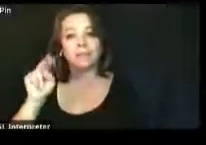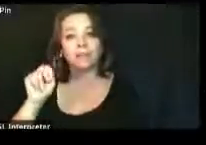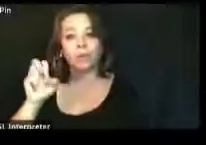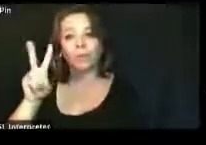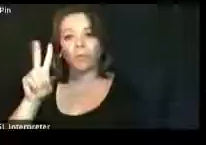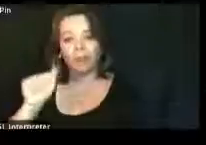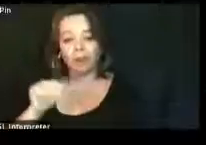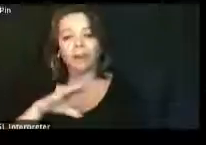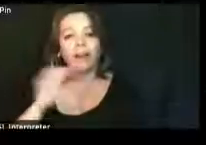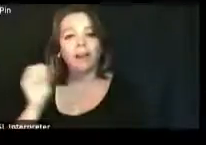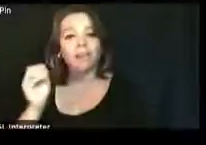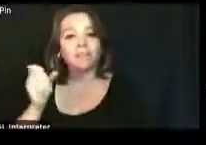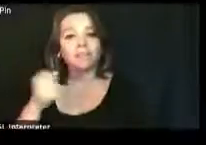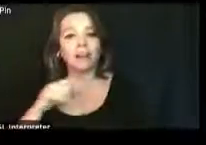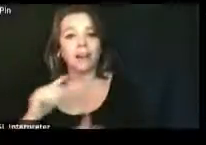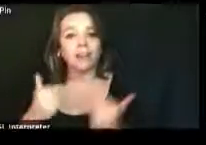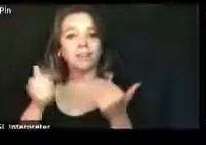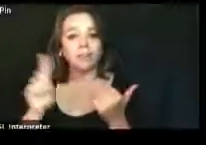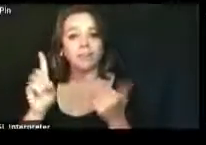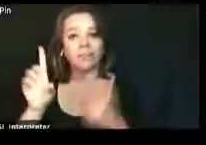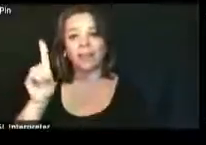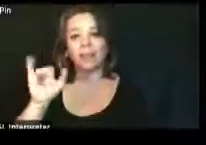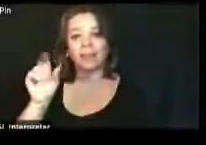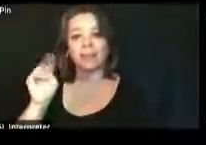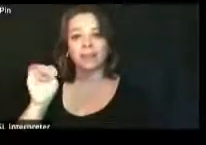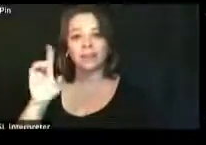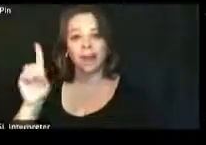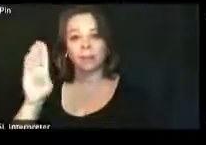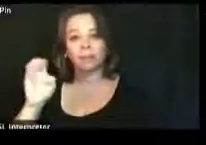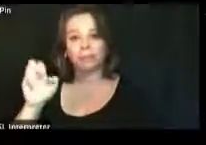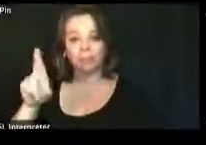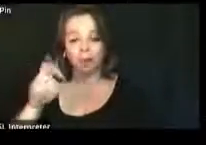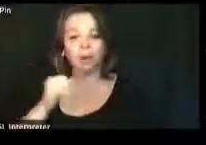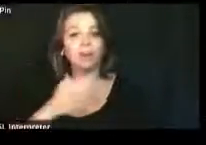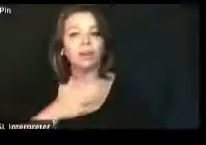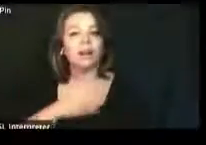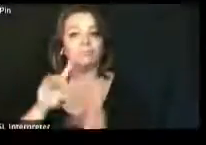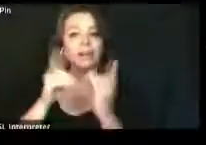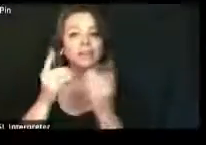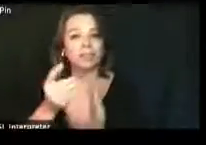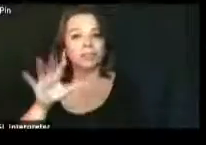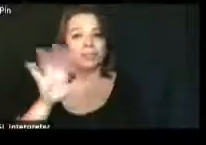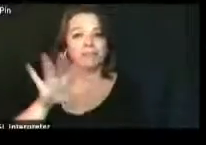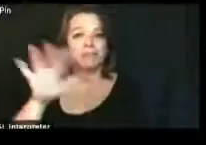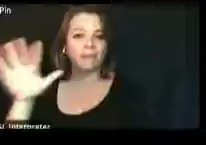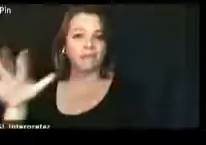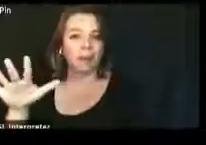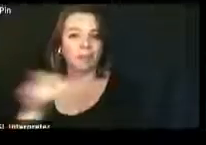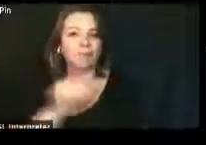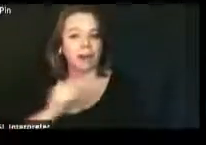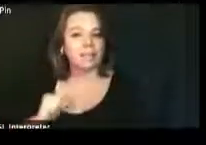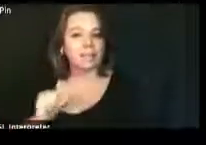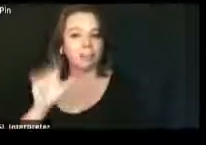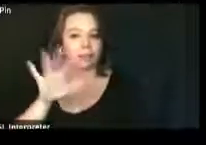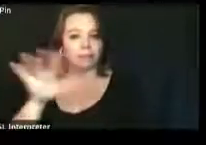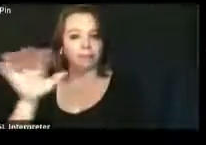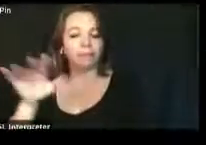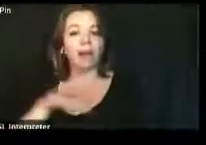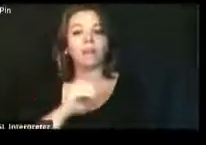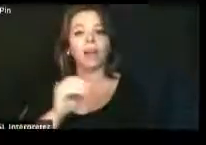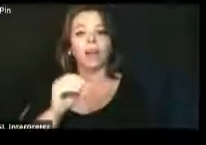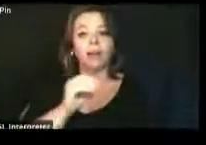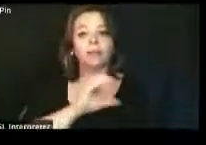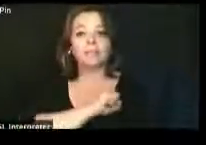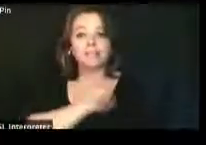a resident of Diamond Bar. My assembly district is 55 and Senate District 29 and